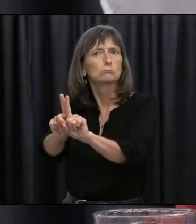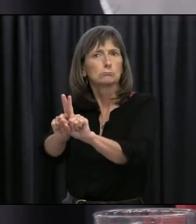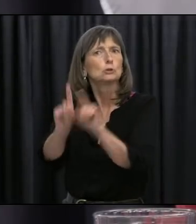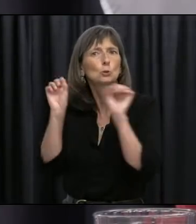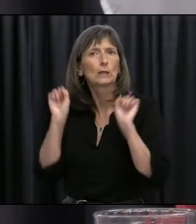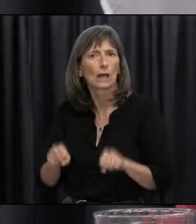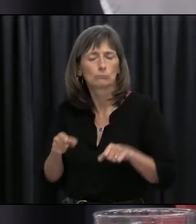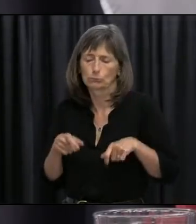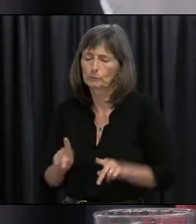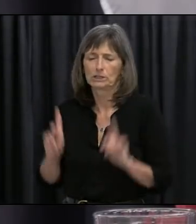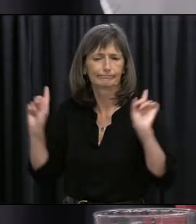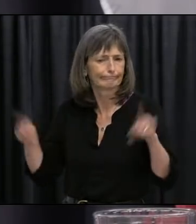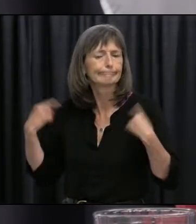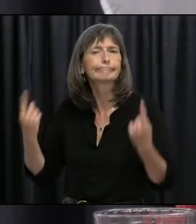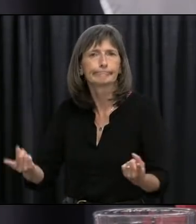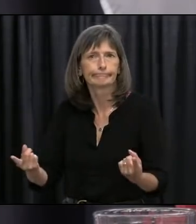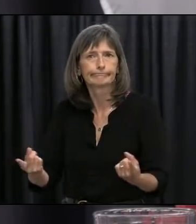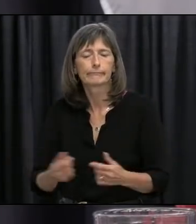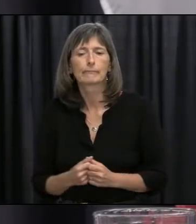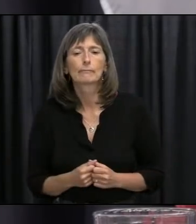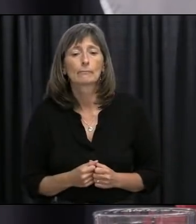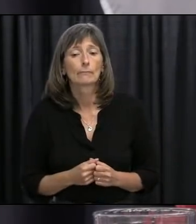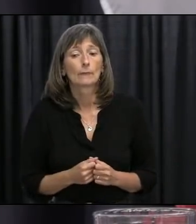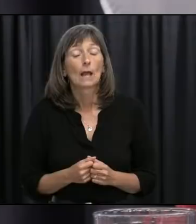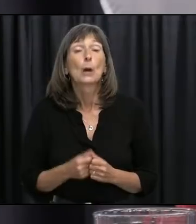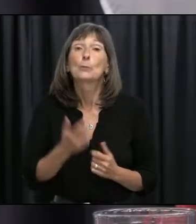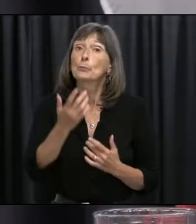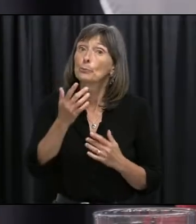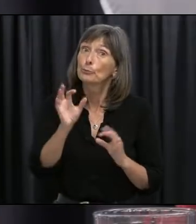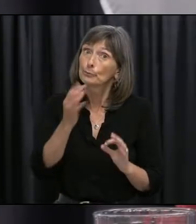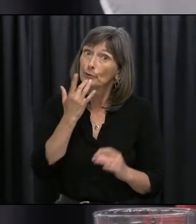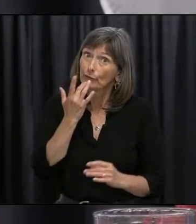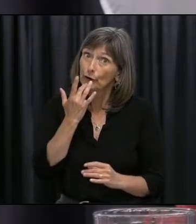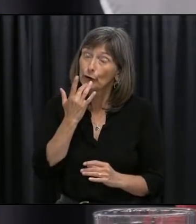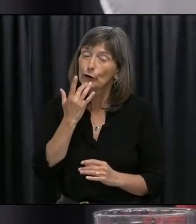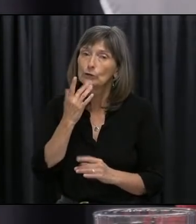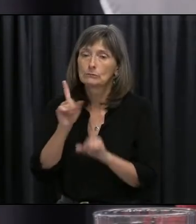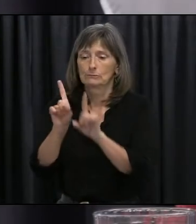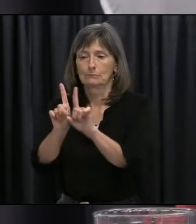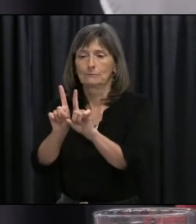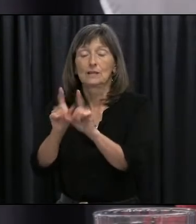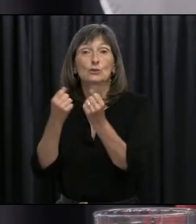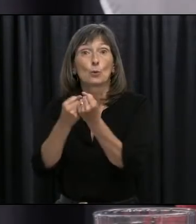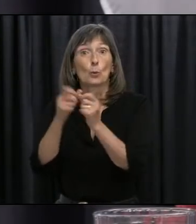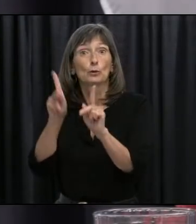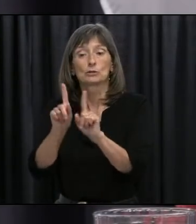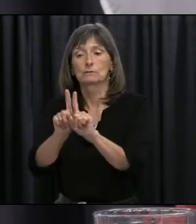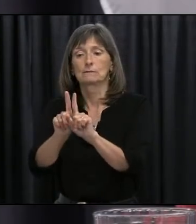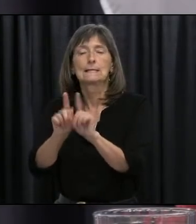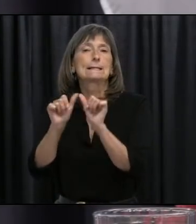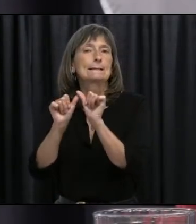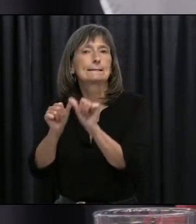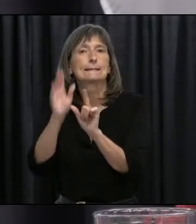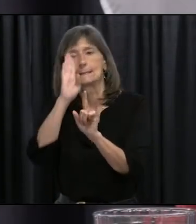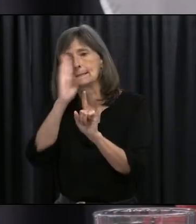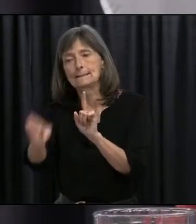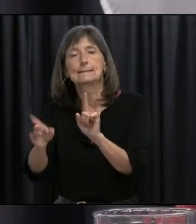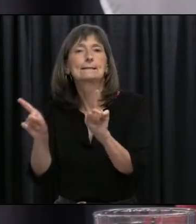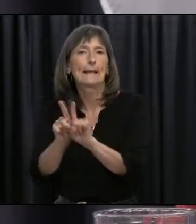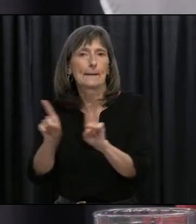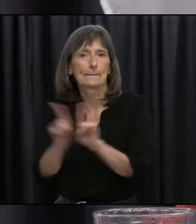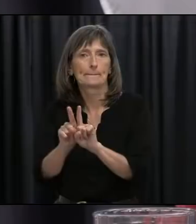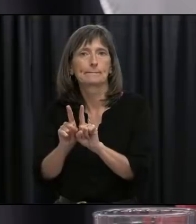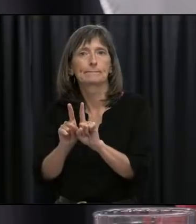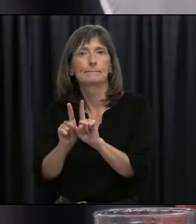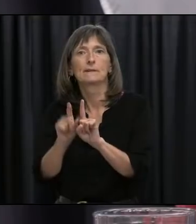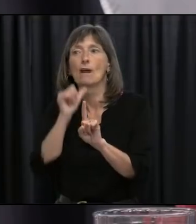as is needed. Ideally, the same support person, just simply to reduce the number of individuals. We heard very clearly